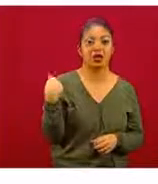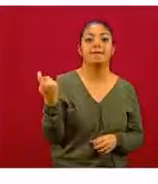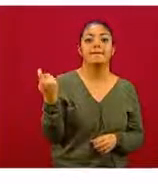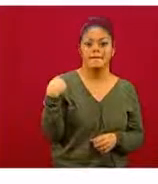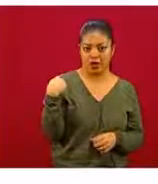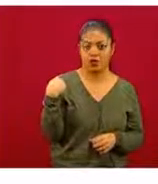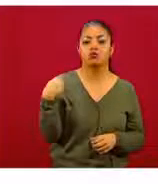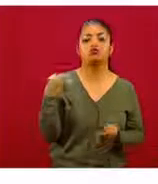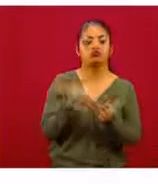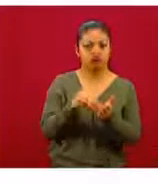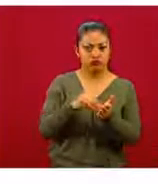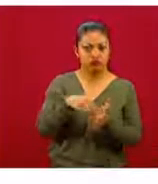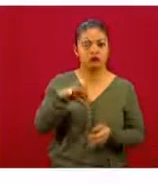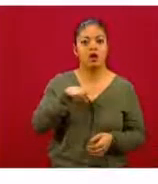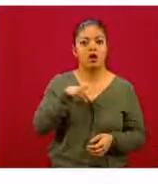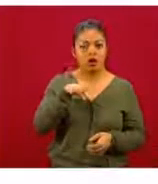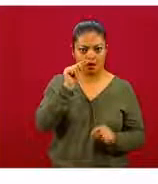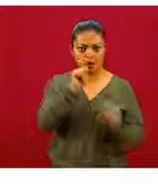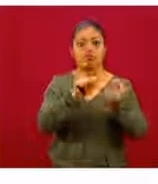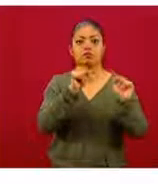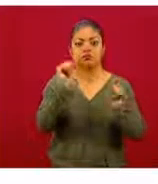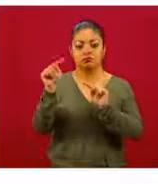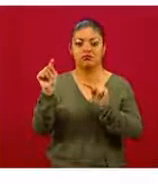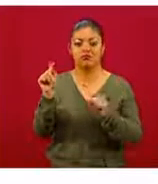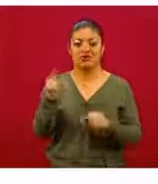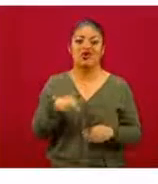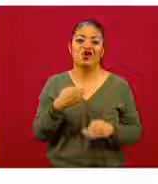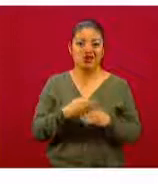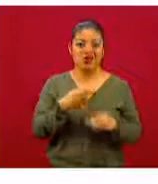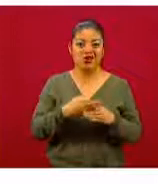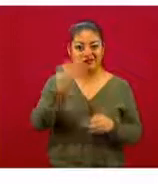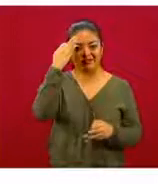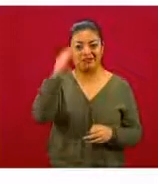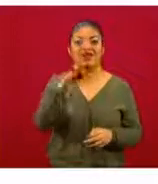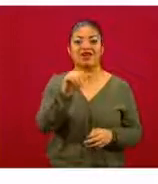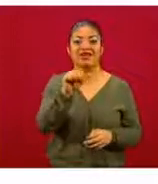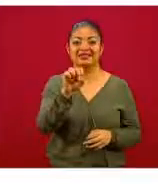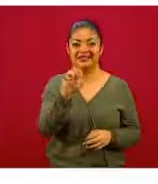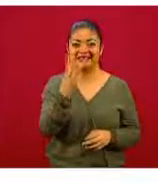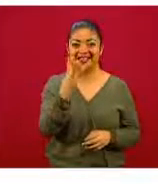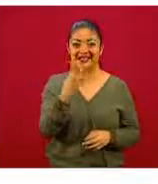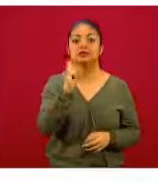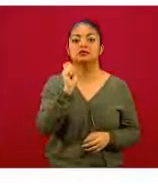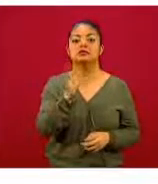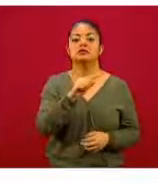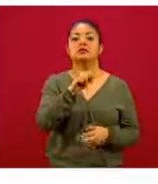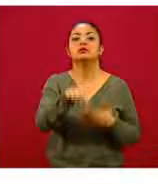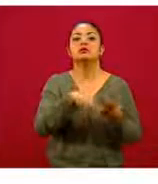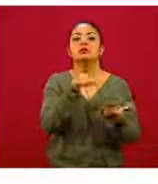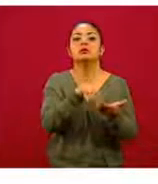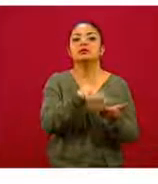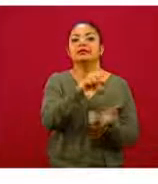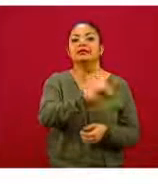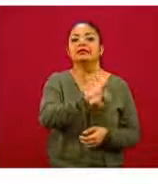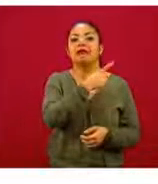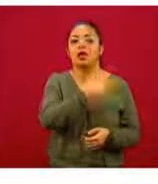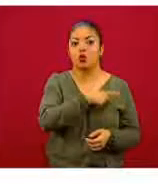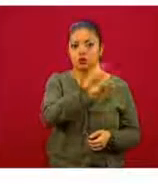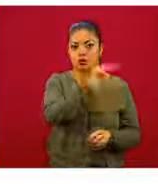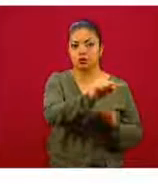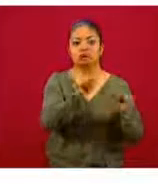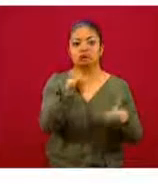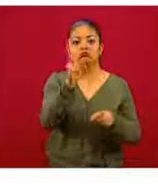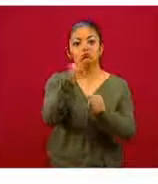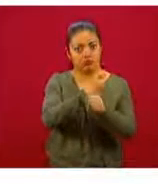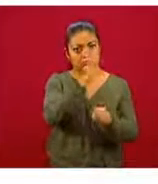vaccination. We continue to work on vaccinating people right now we're in phase 3 at